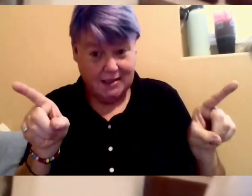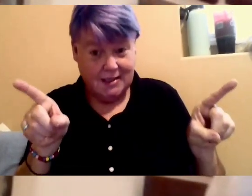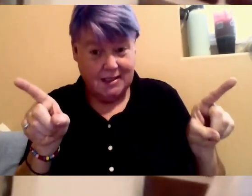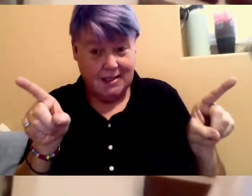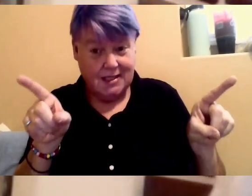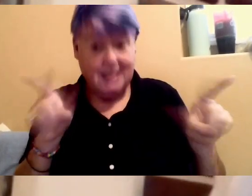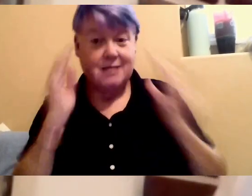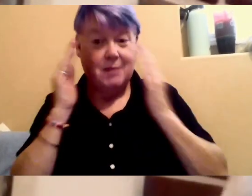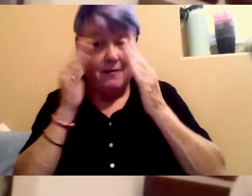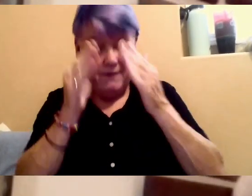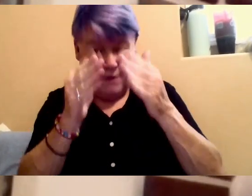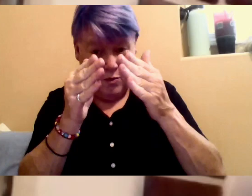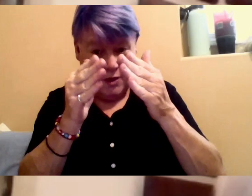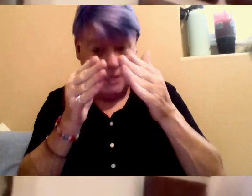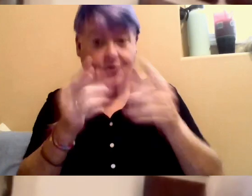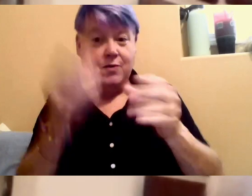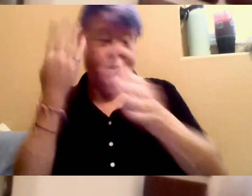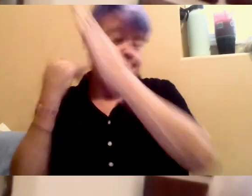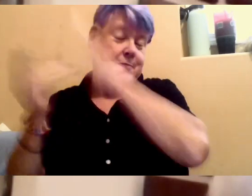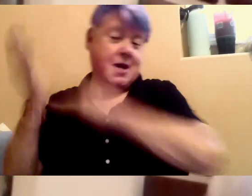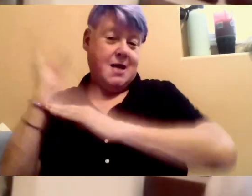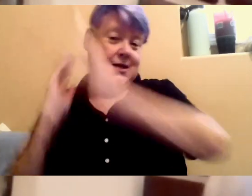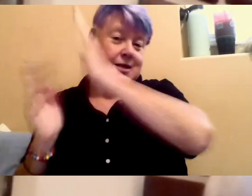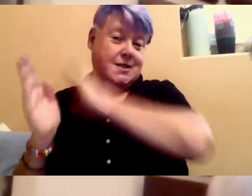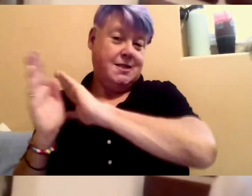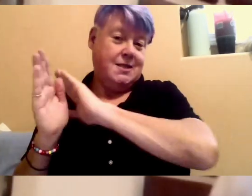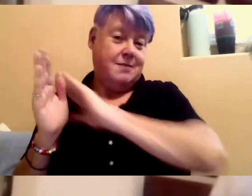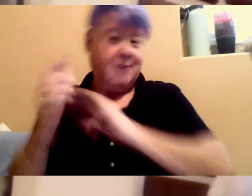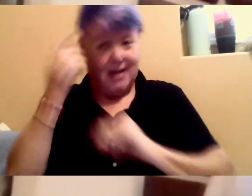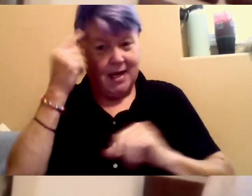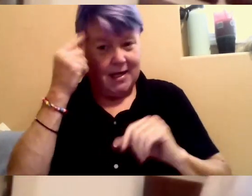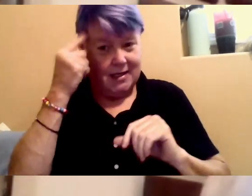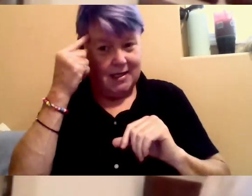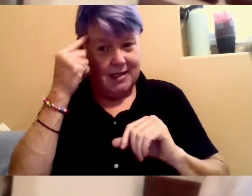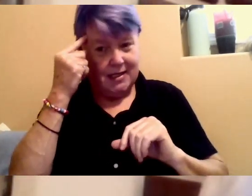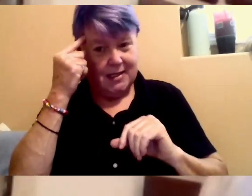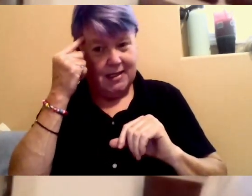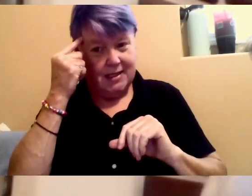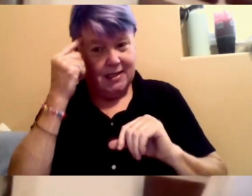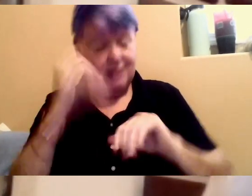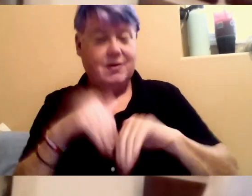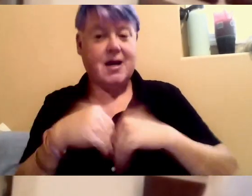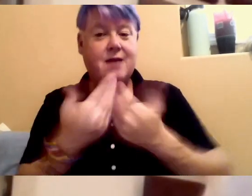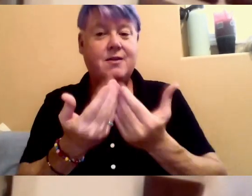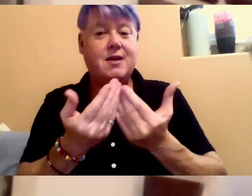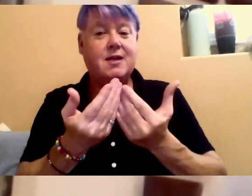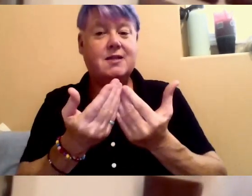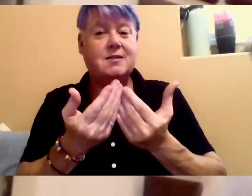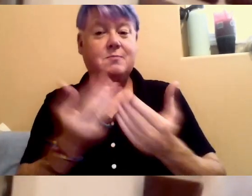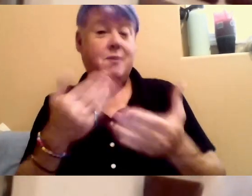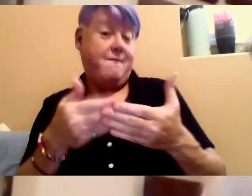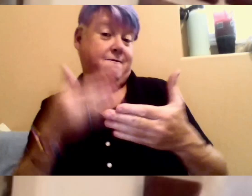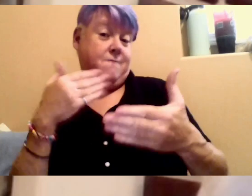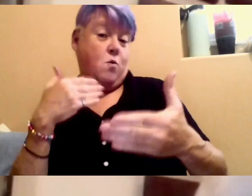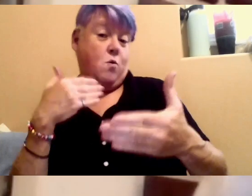focus going back in my head to how things were and